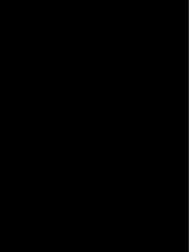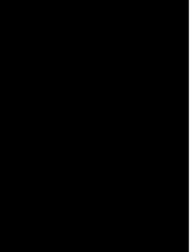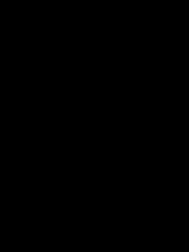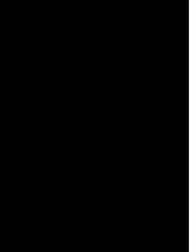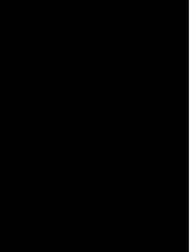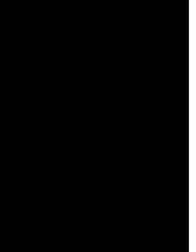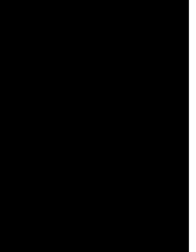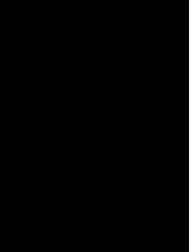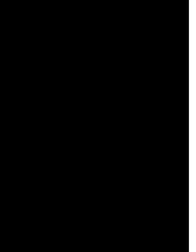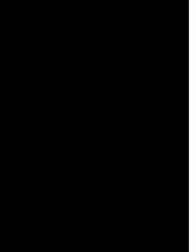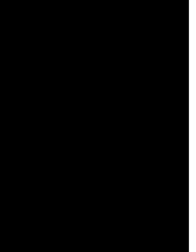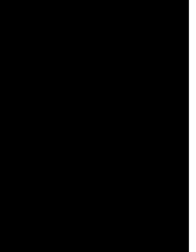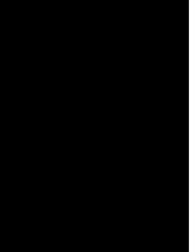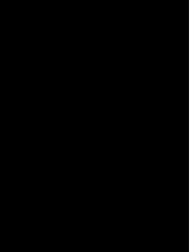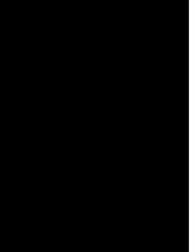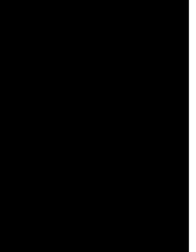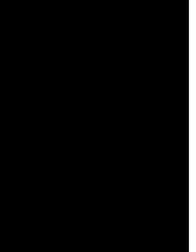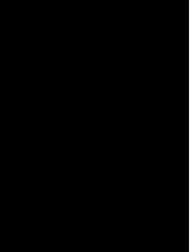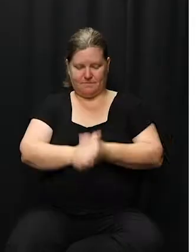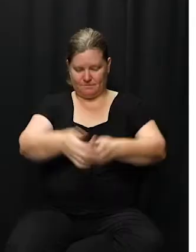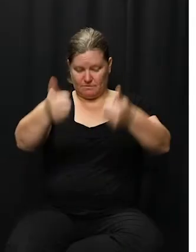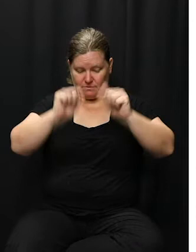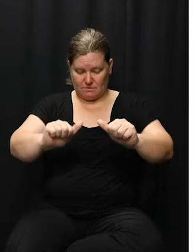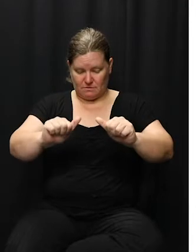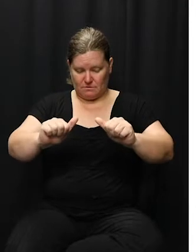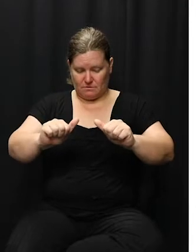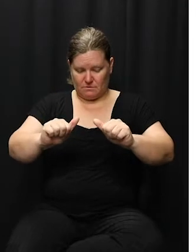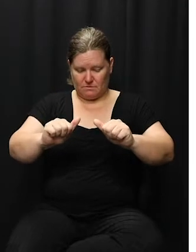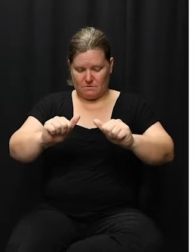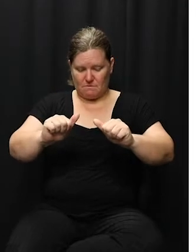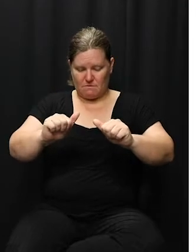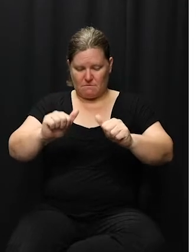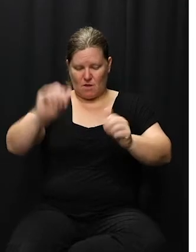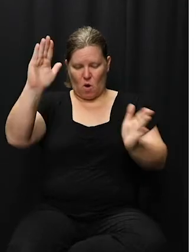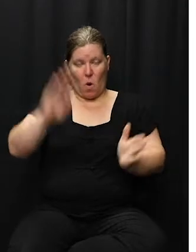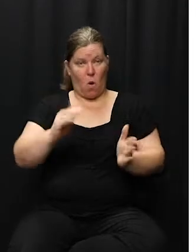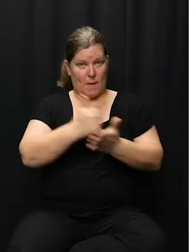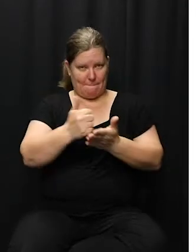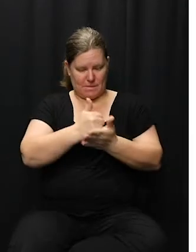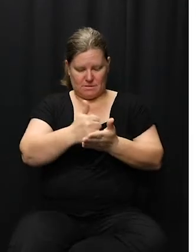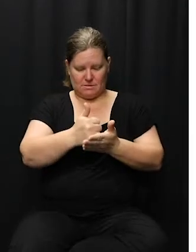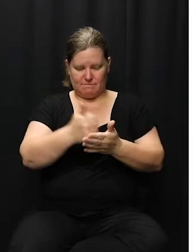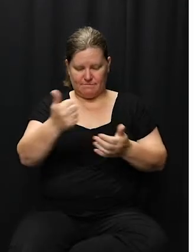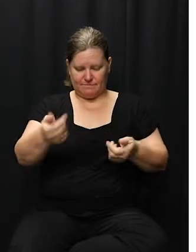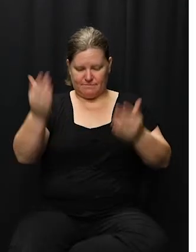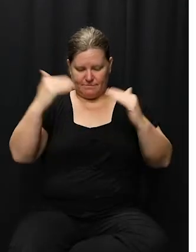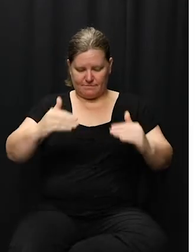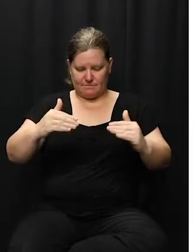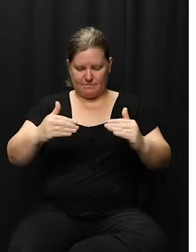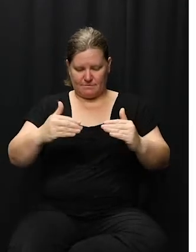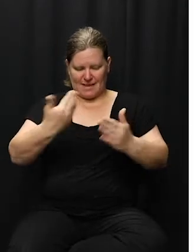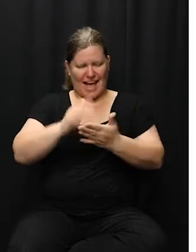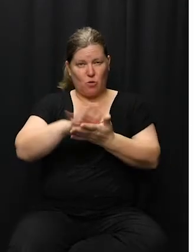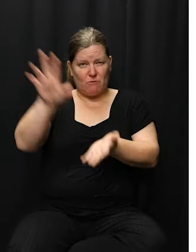anyway. So iconicity is one issue. The other issue is the low numbers of deaf kids. We've got the issue of how we're